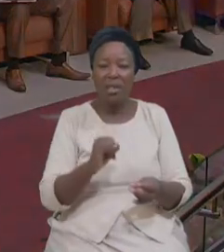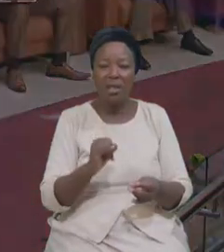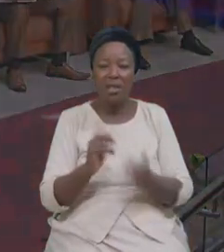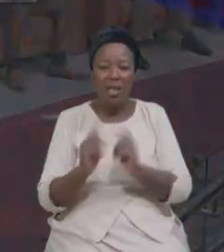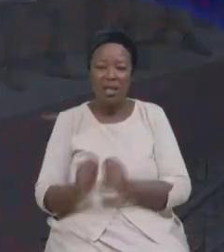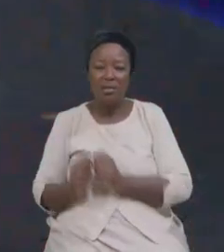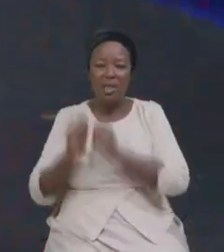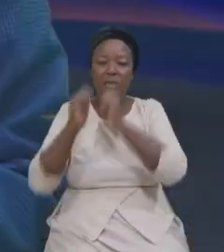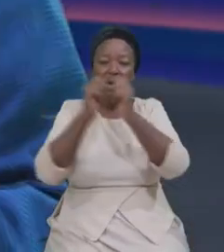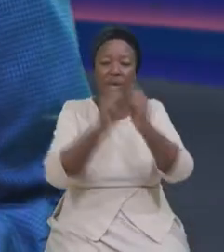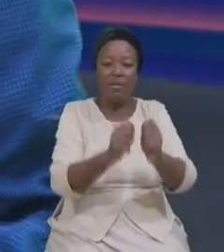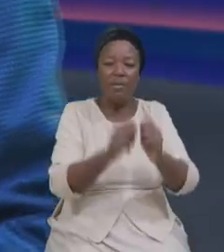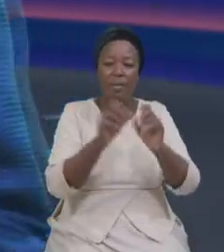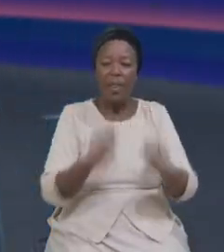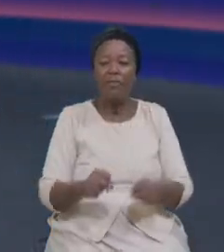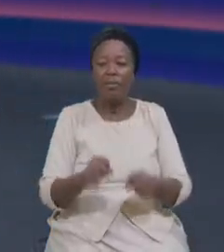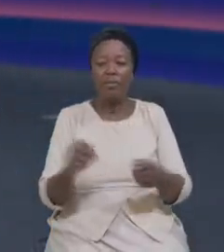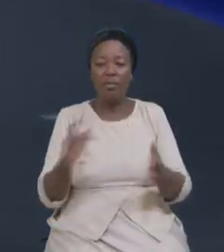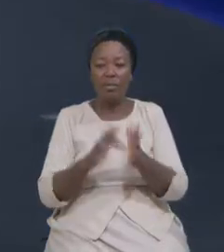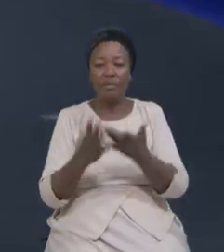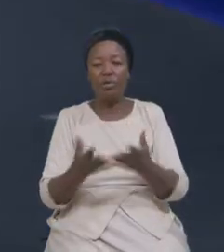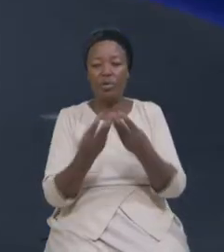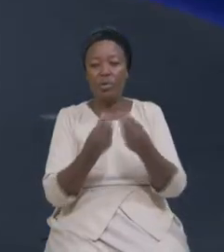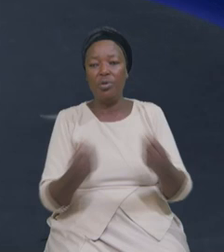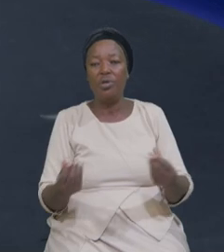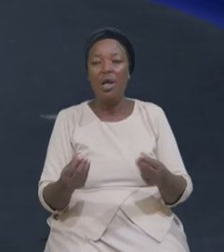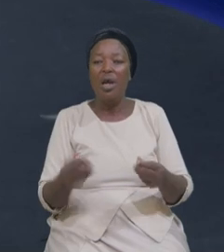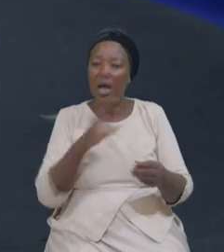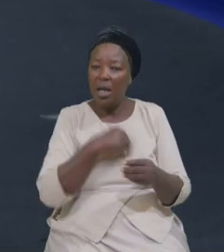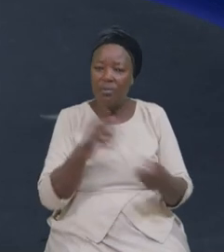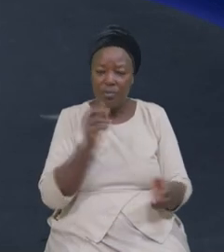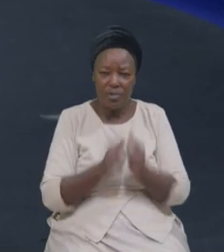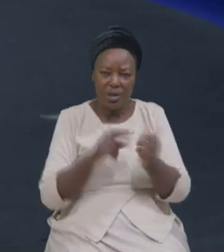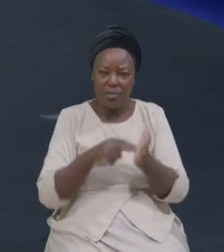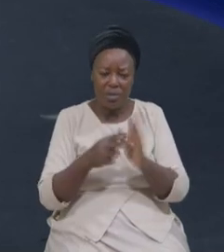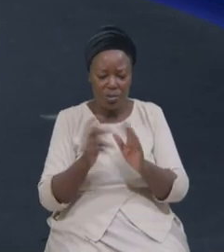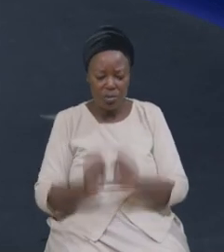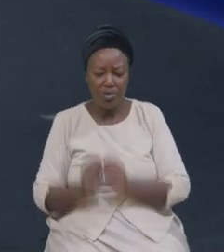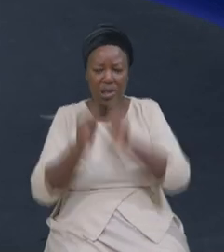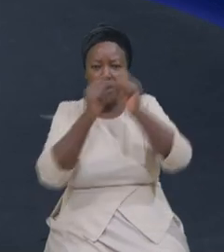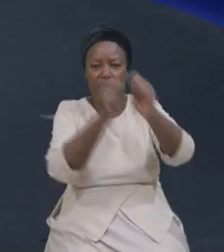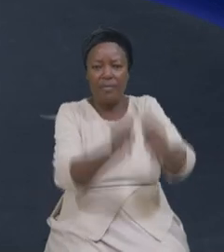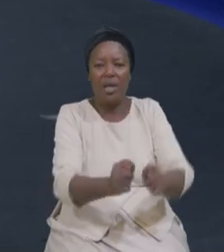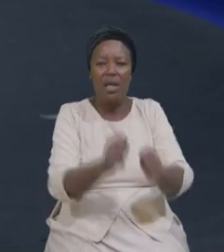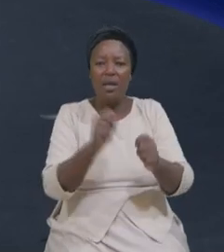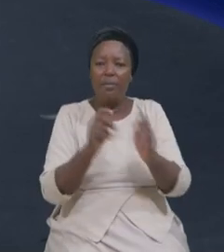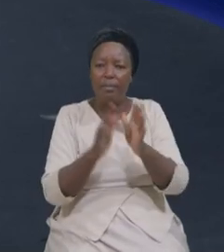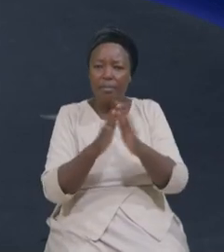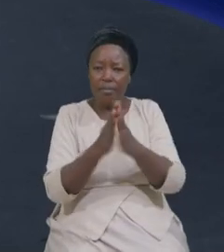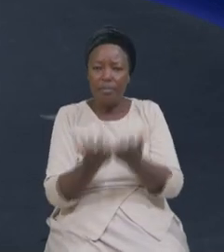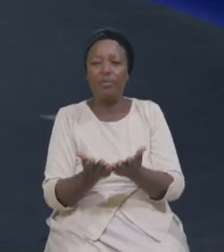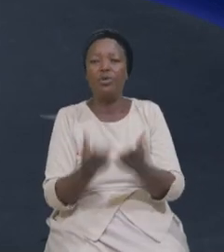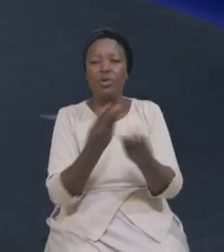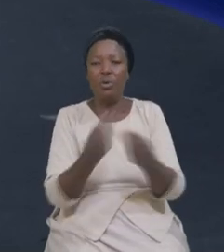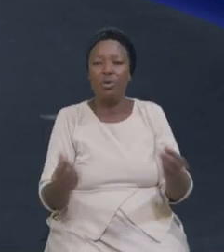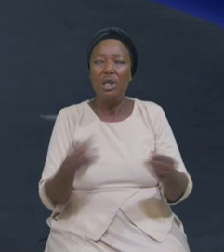transferable scriptural solution. Look at that. Transferable scriptural solution. It gives me solution,